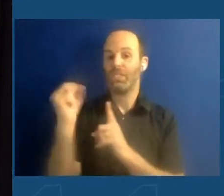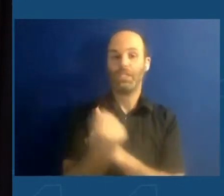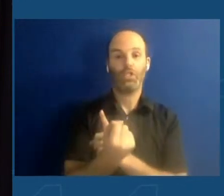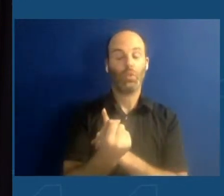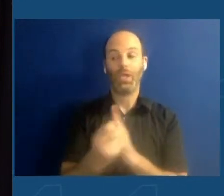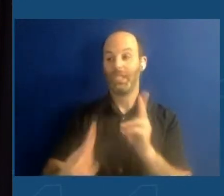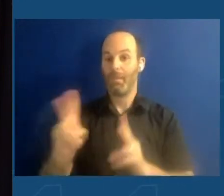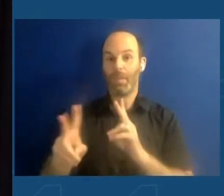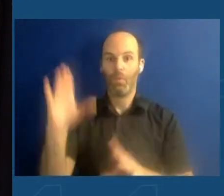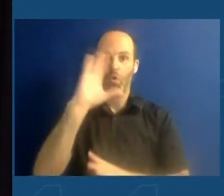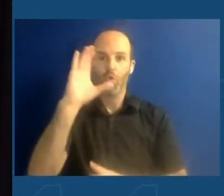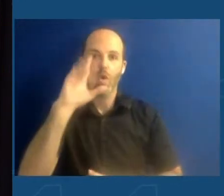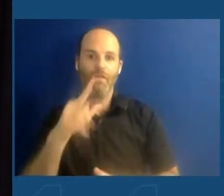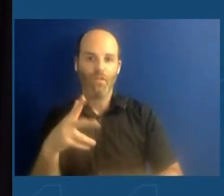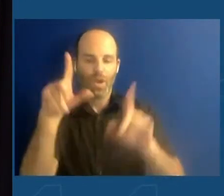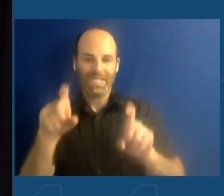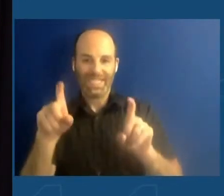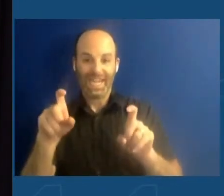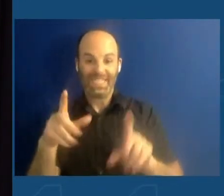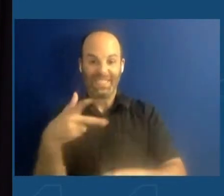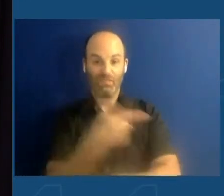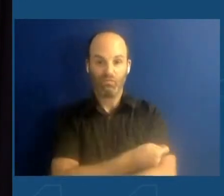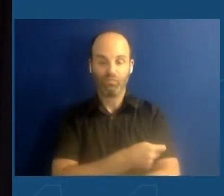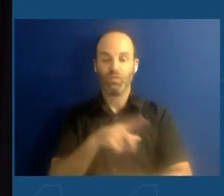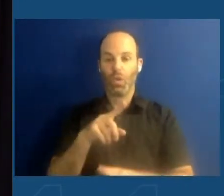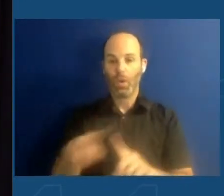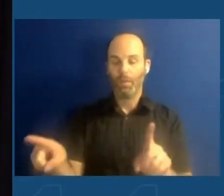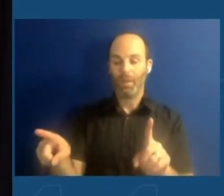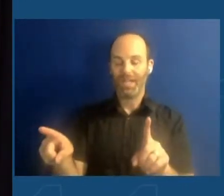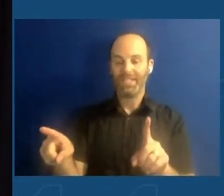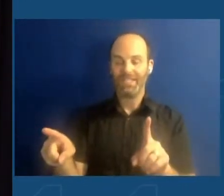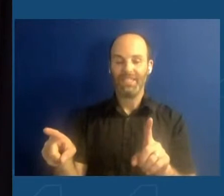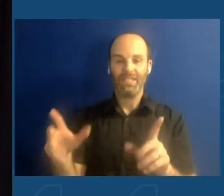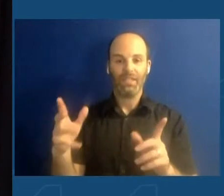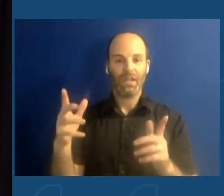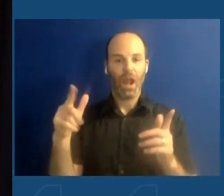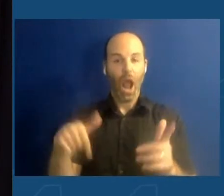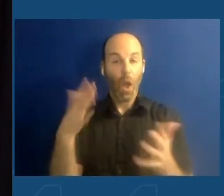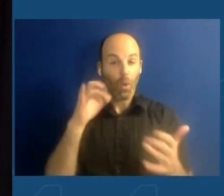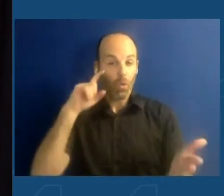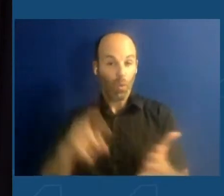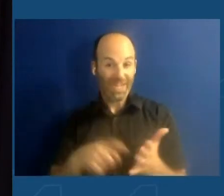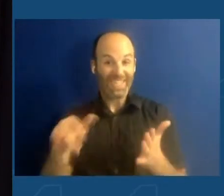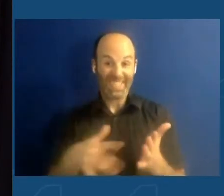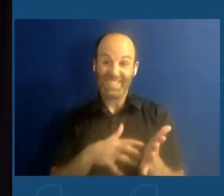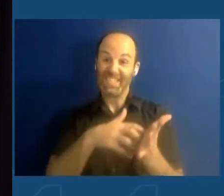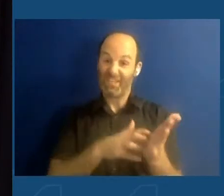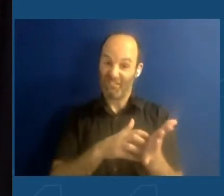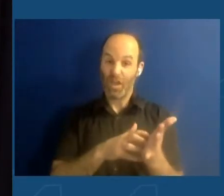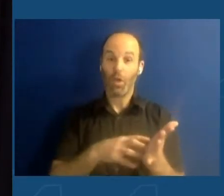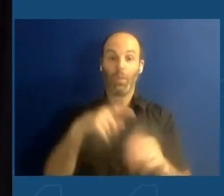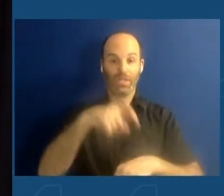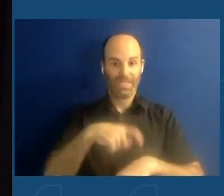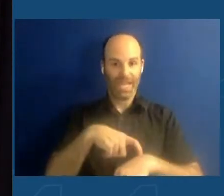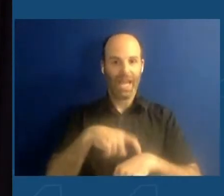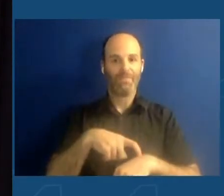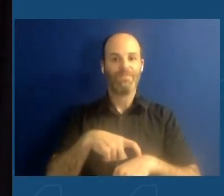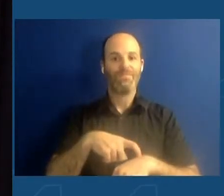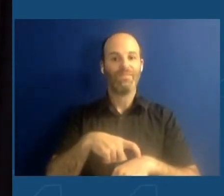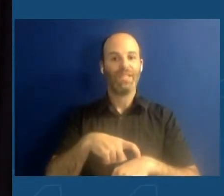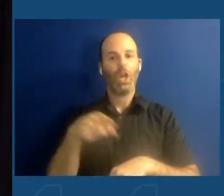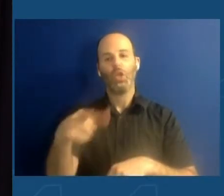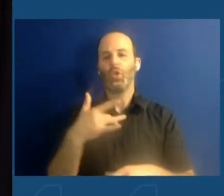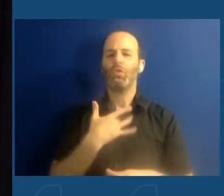looking, we just issued it. What I want to do is recognize that this is our vulnerable time. This is when we've seen, you're lulled into the sense